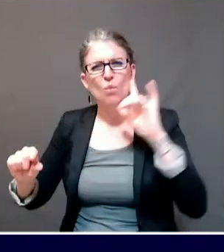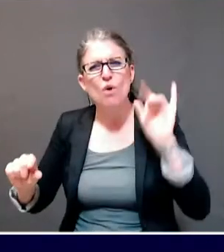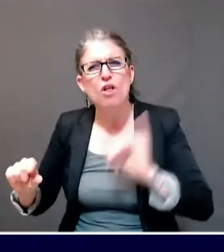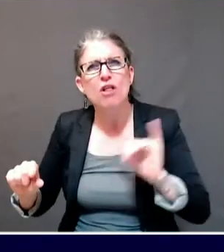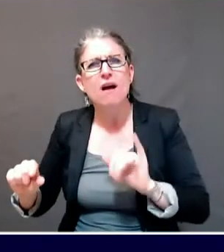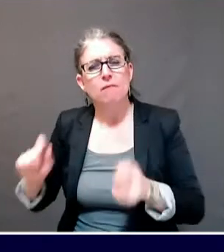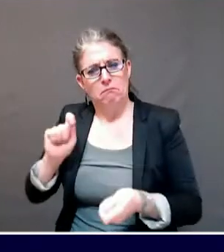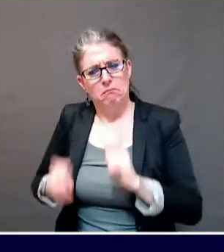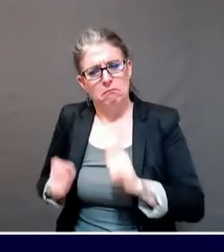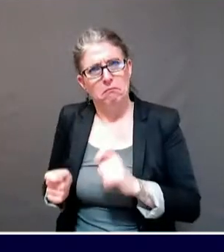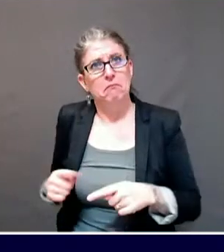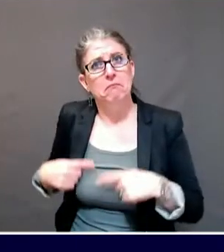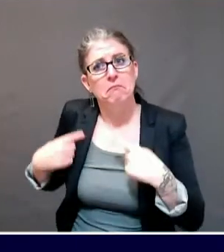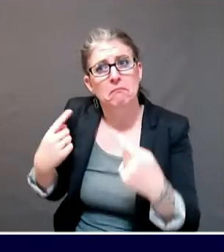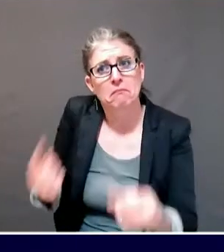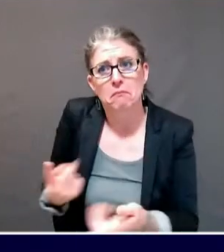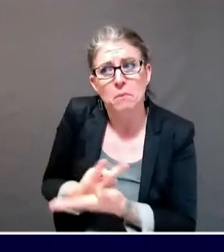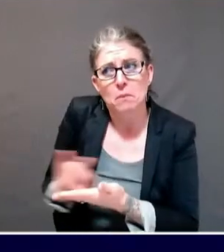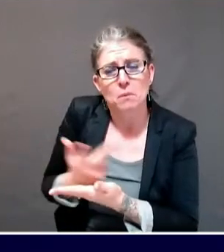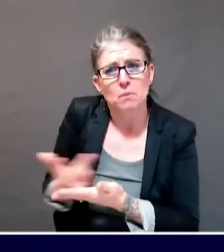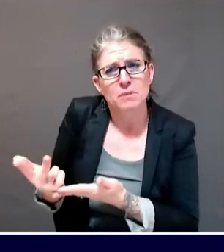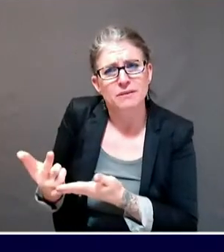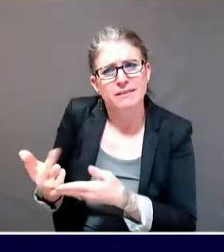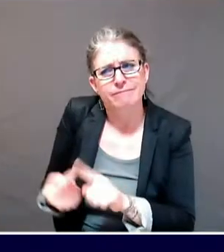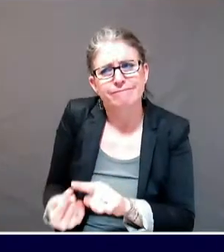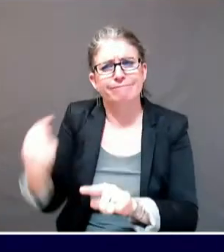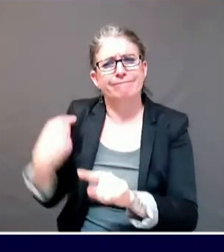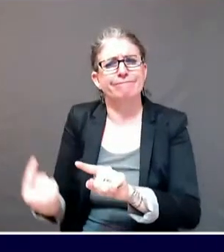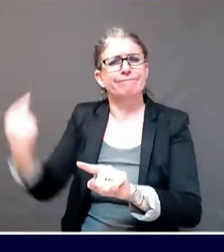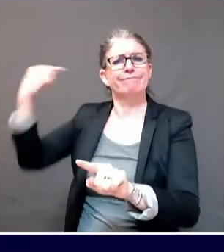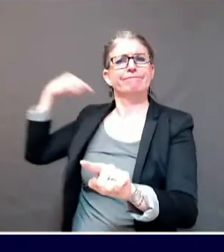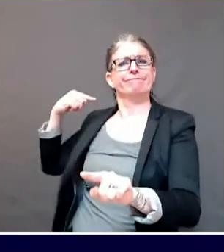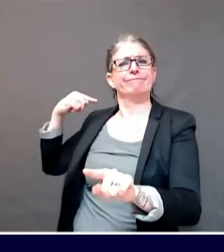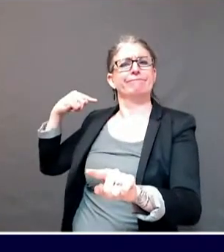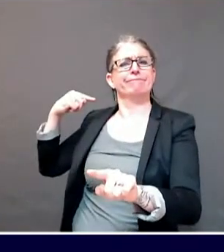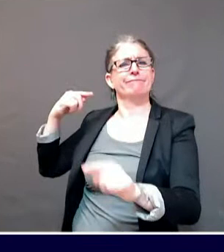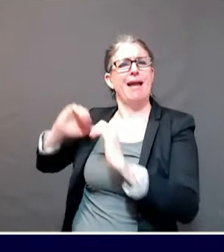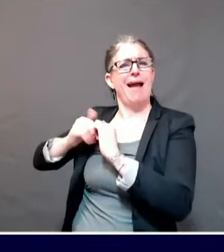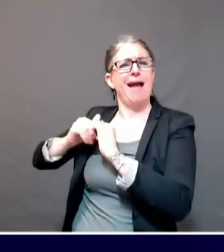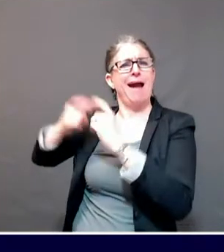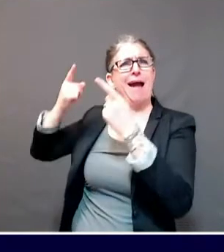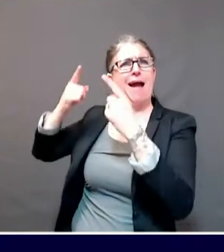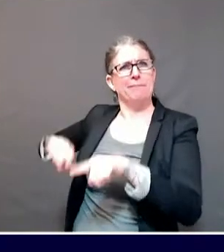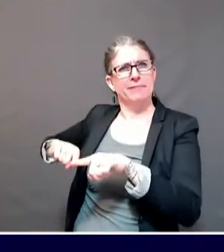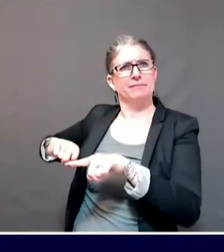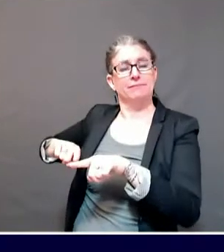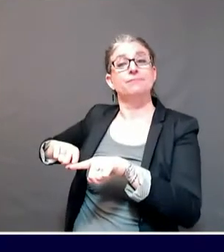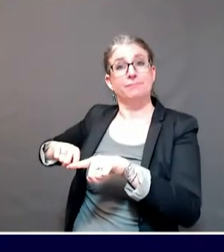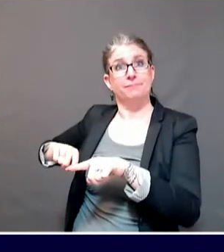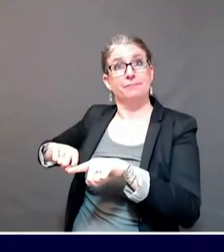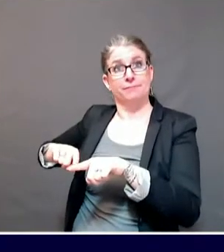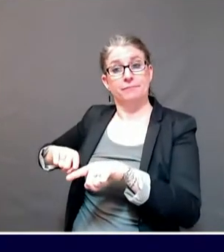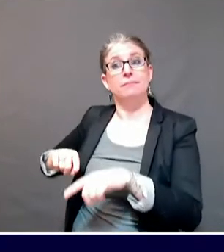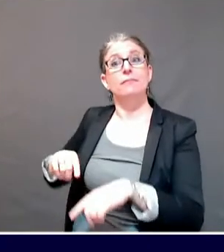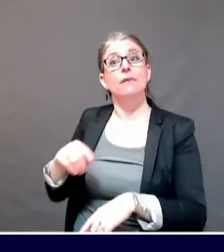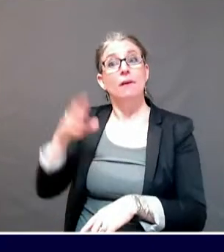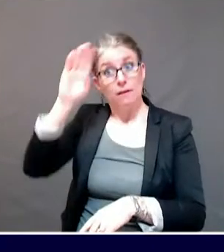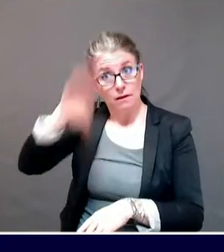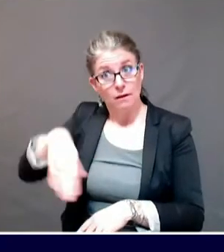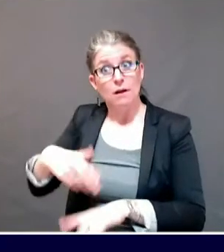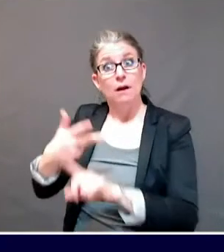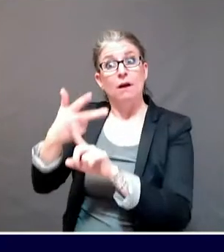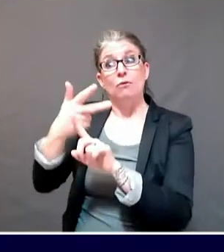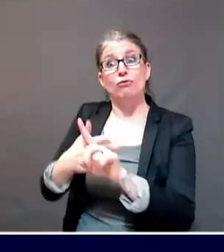thing to note is that the increase in positivity rates over the last 3 months are proof positive that